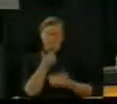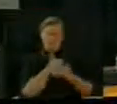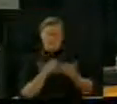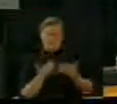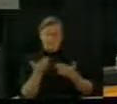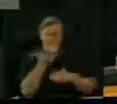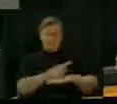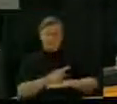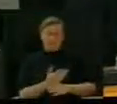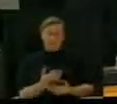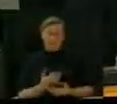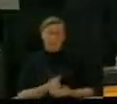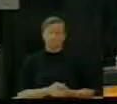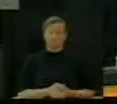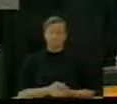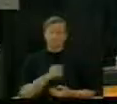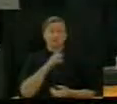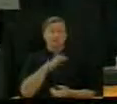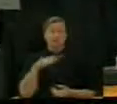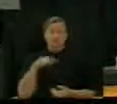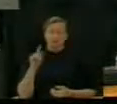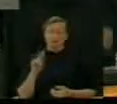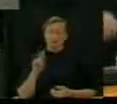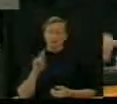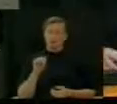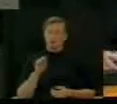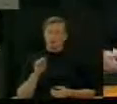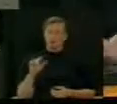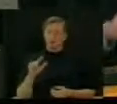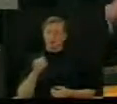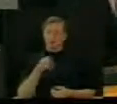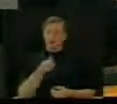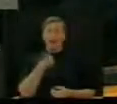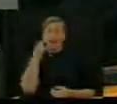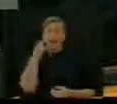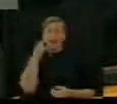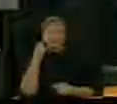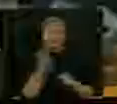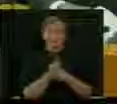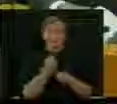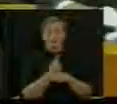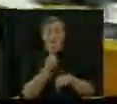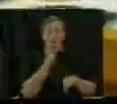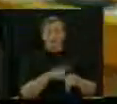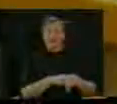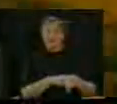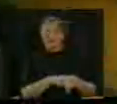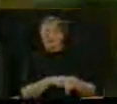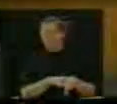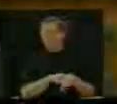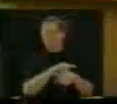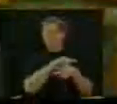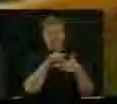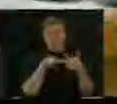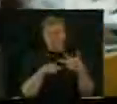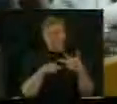Not that I'm aware of. I mean, unless I'm missing something, someone knows. Okay, thank you. Commissioner Tramley?